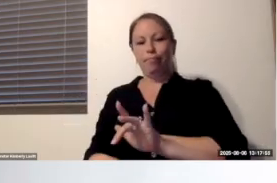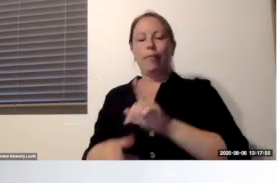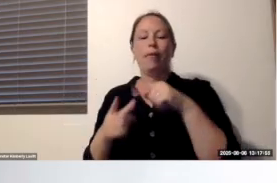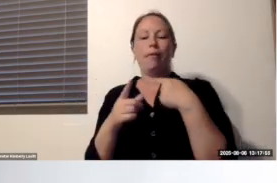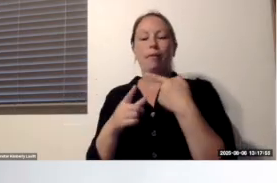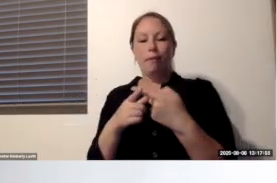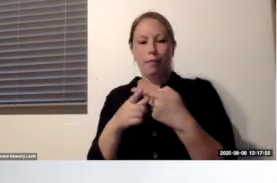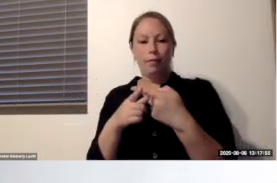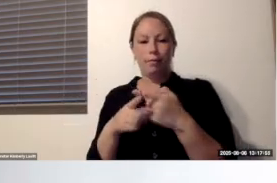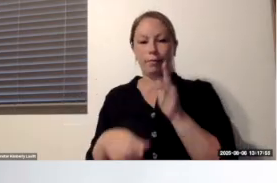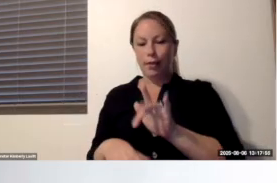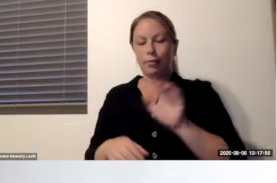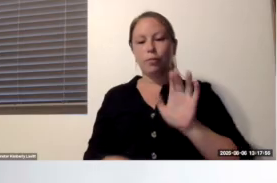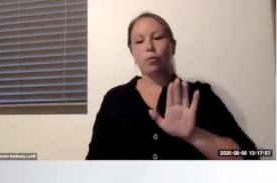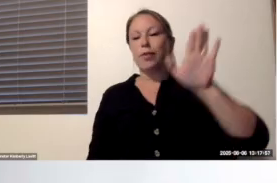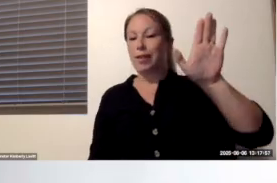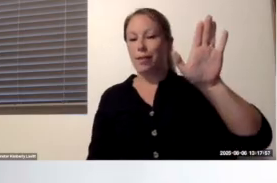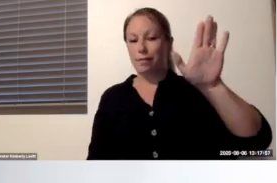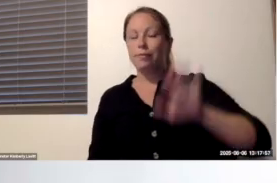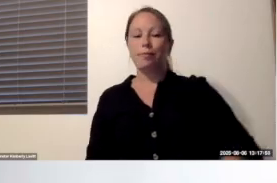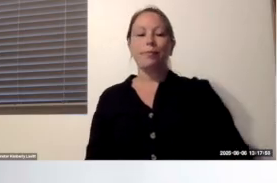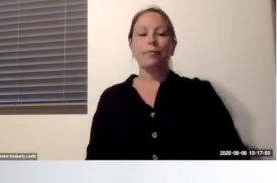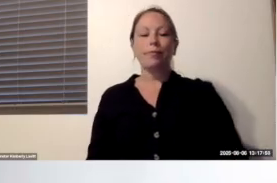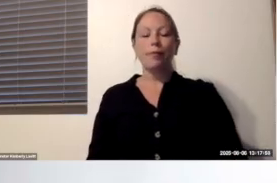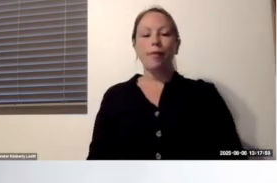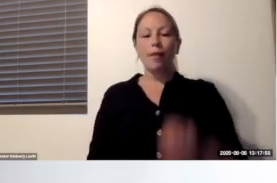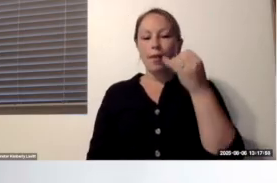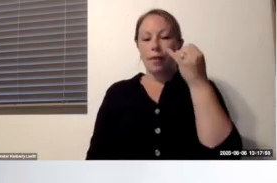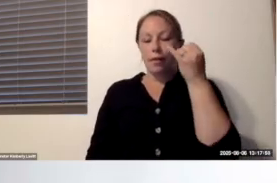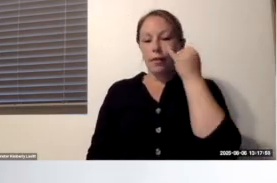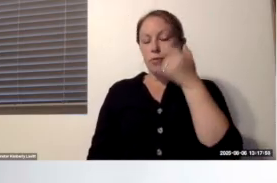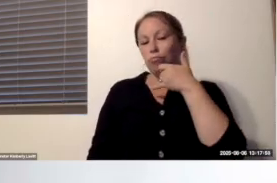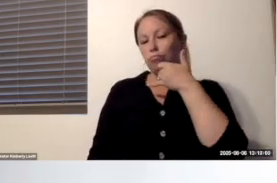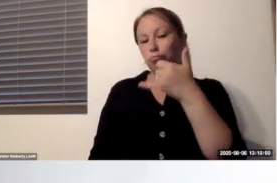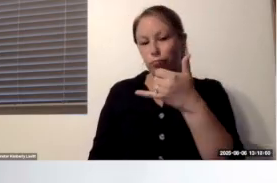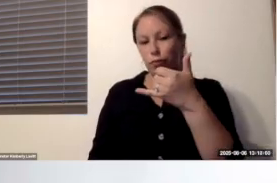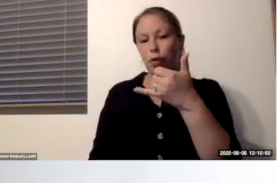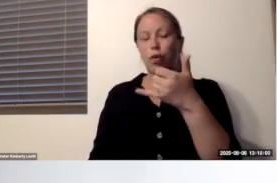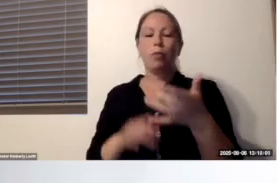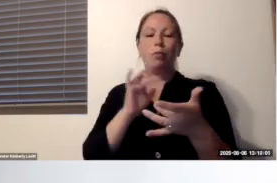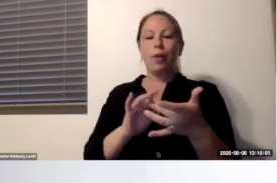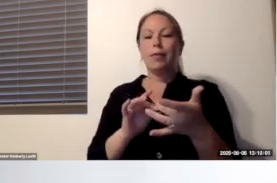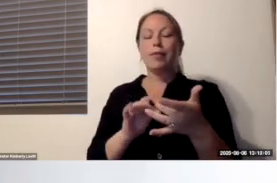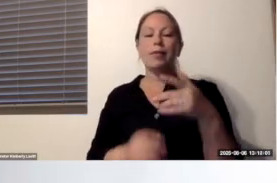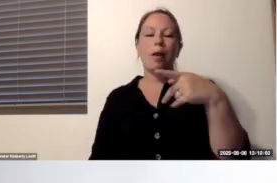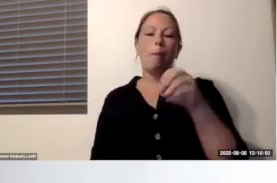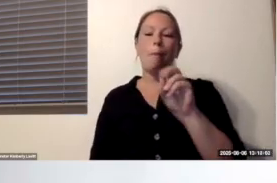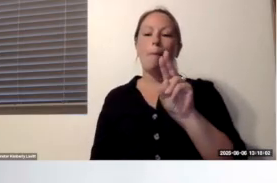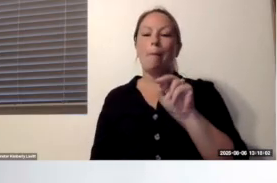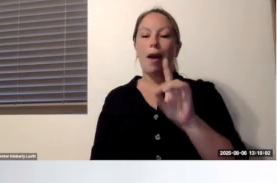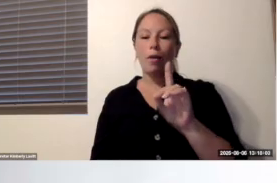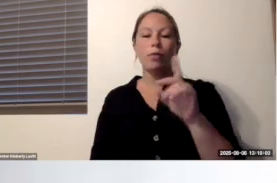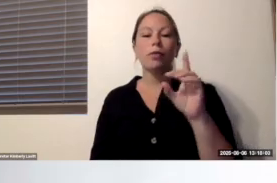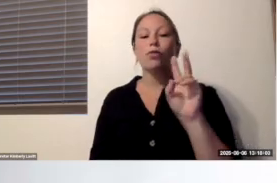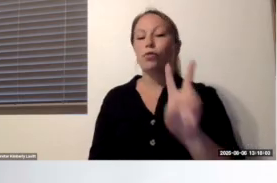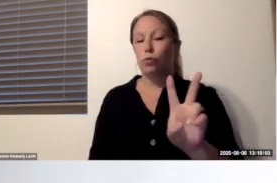then click on Raise Hand. For those participating by telephone, please be sure to press #2, and we will call